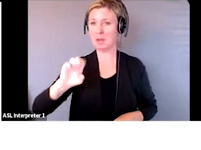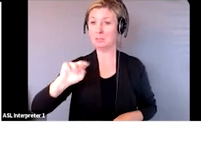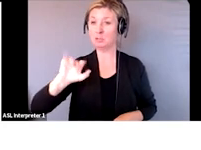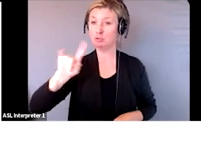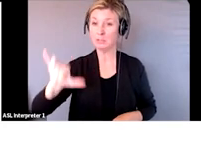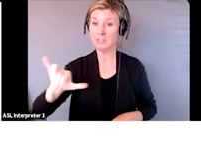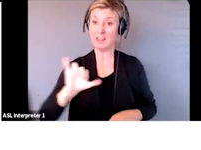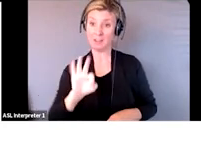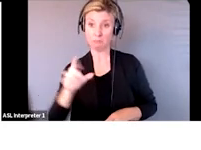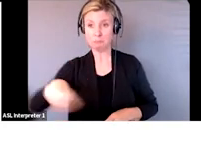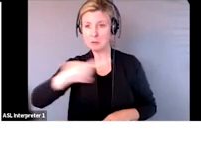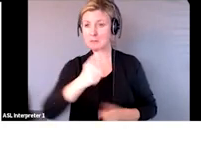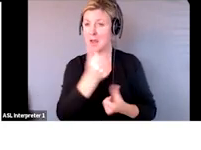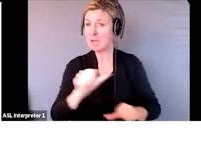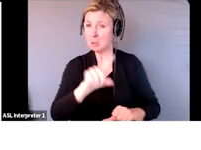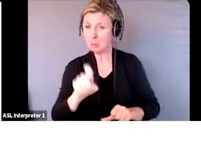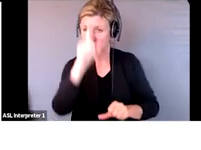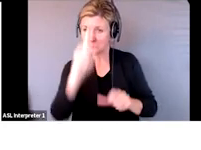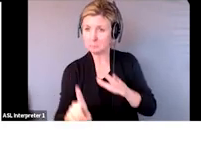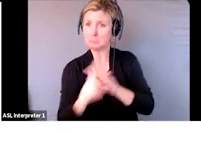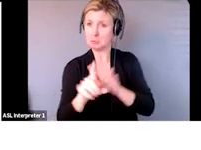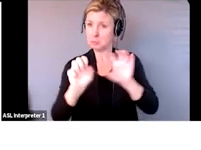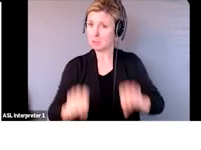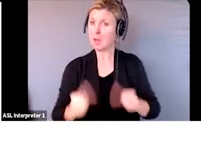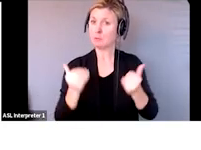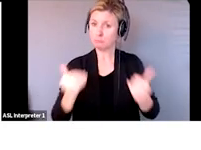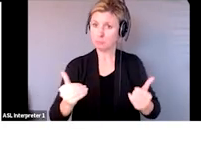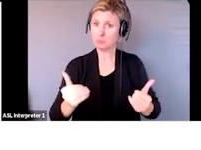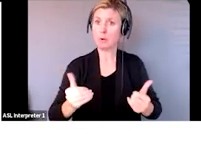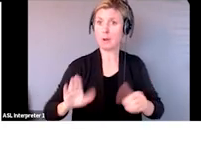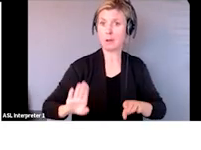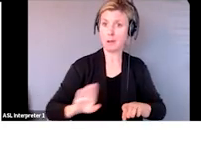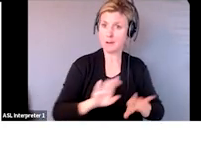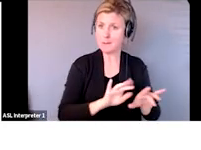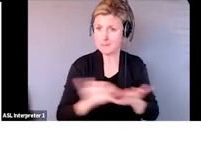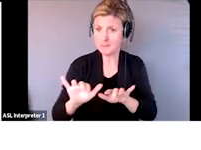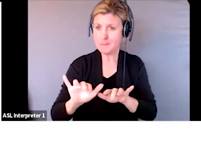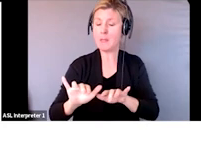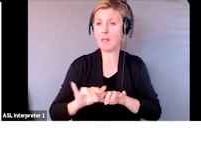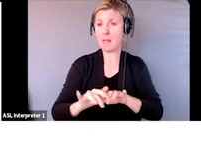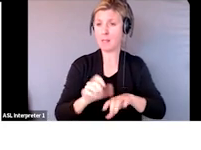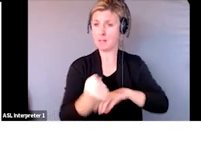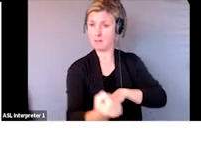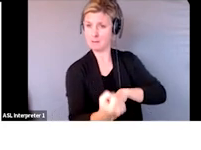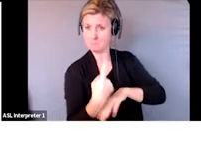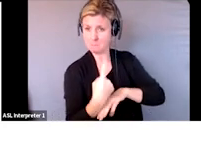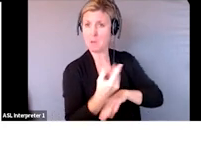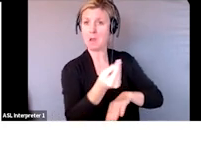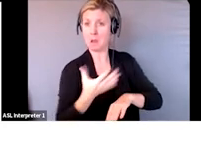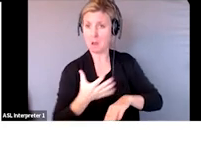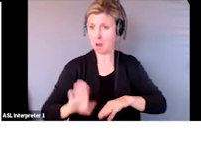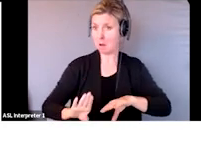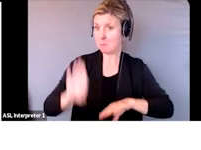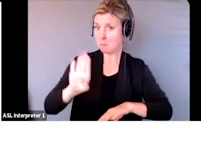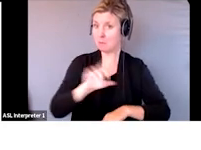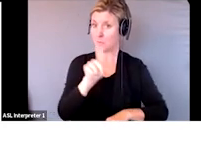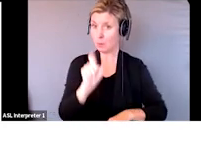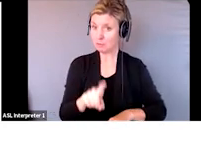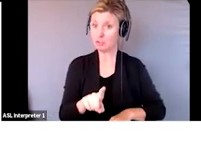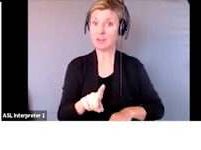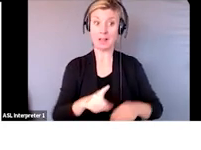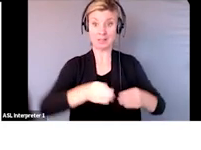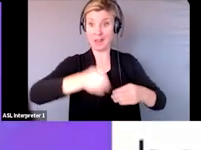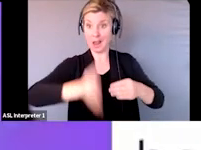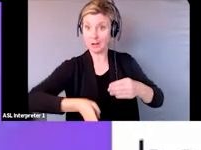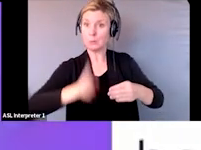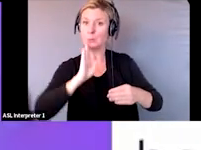the presentation, or at the end during the organized question and answer period. Over to you, Sonia.